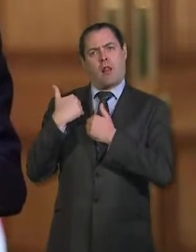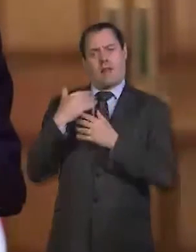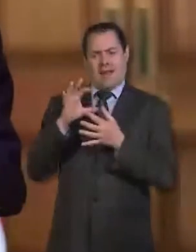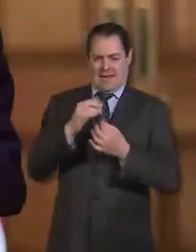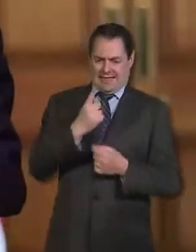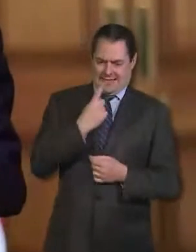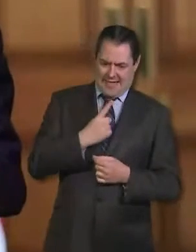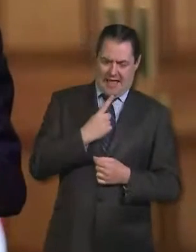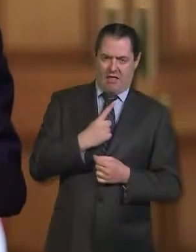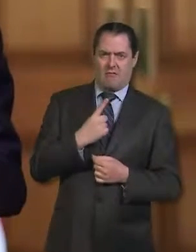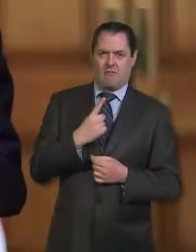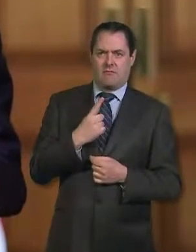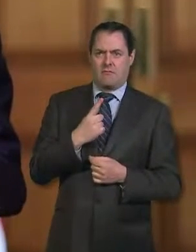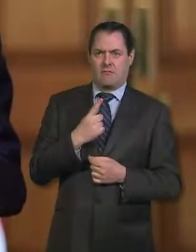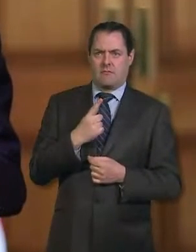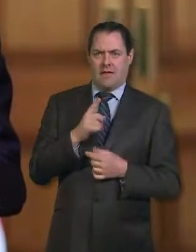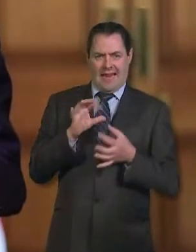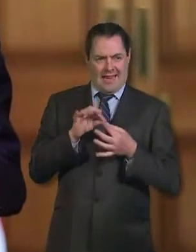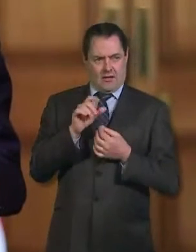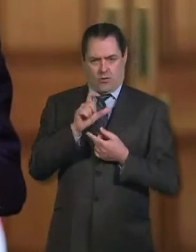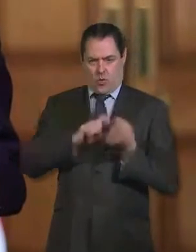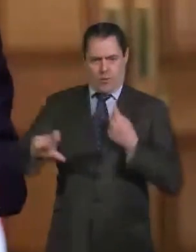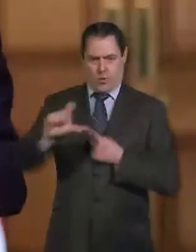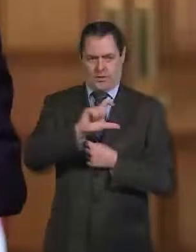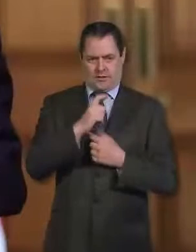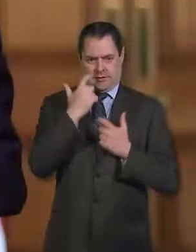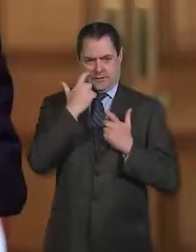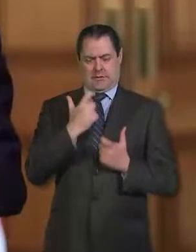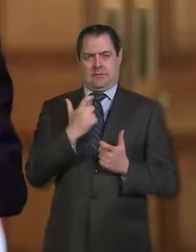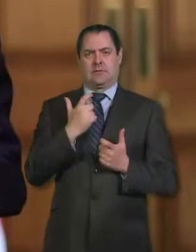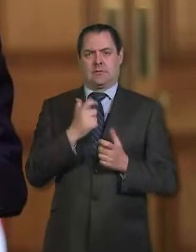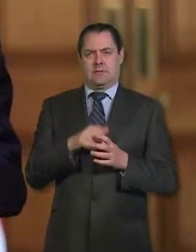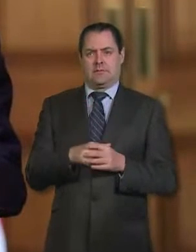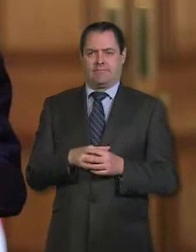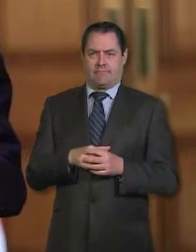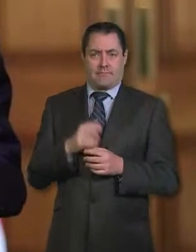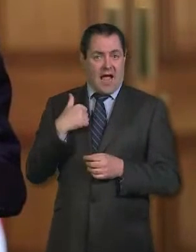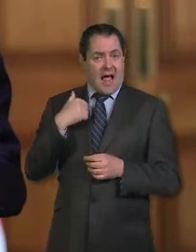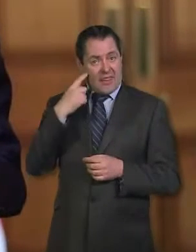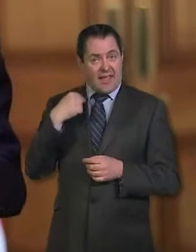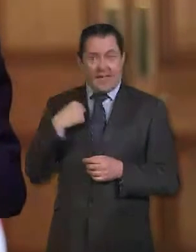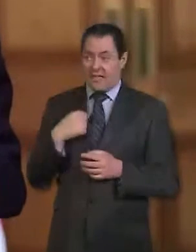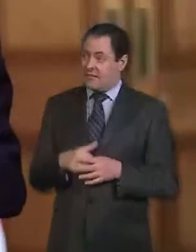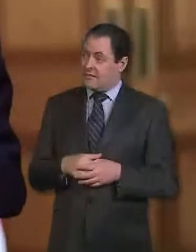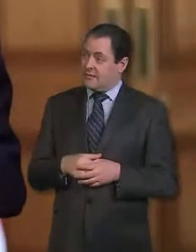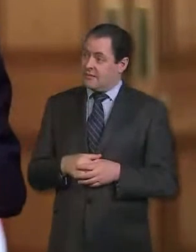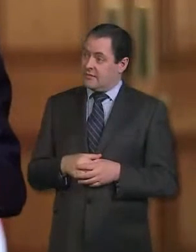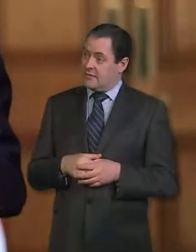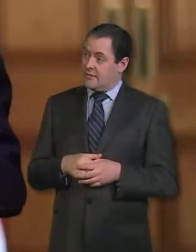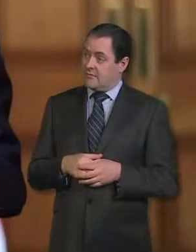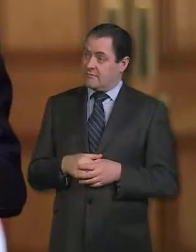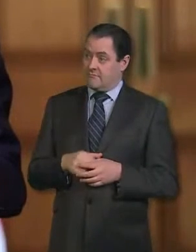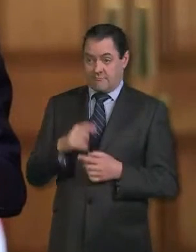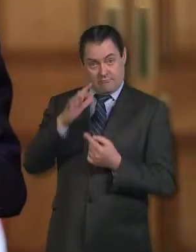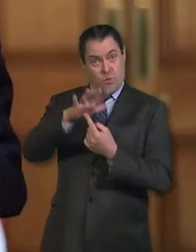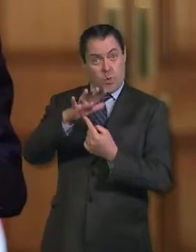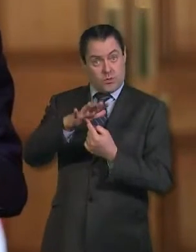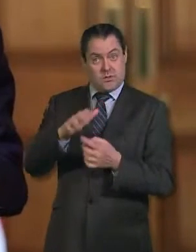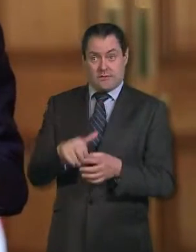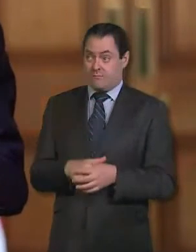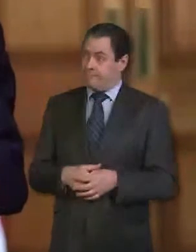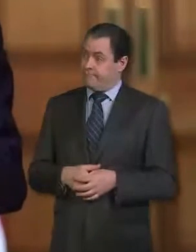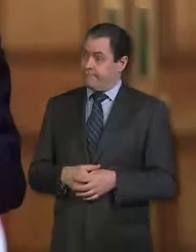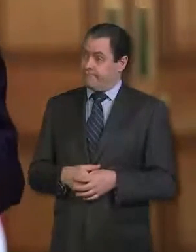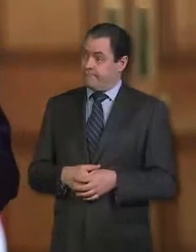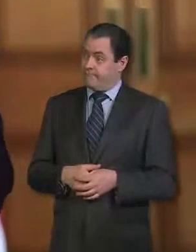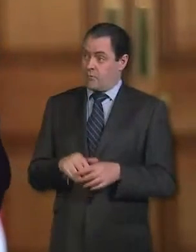community. I think that I do think that's important, and I think it's important that we all stick at it. Thanks